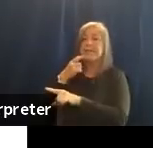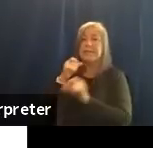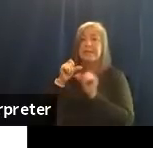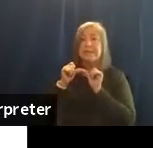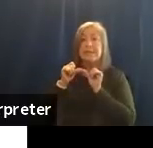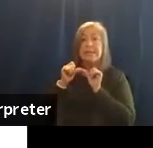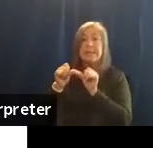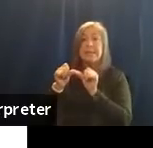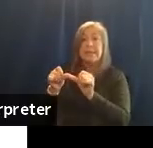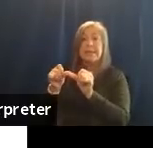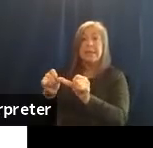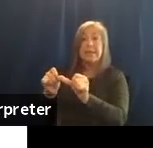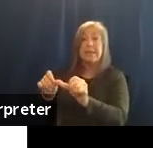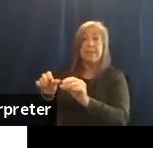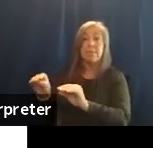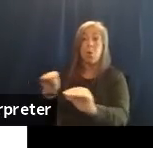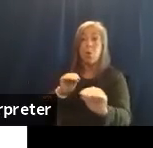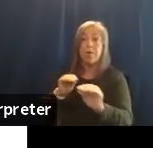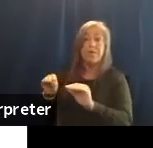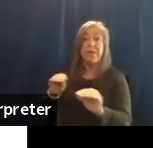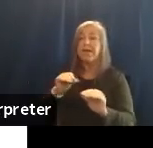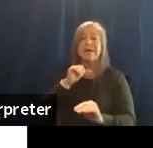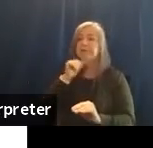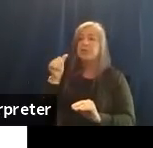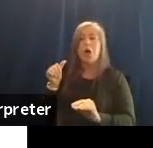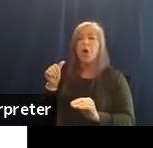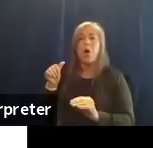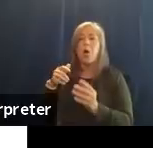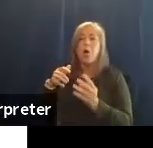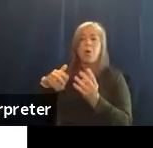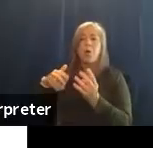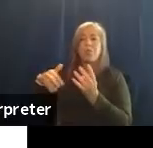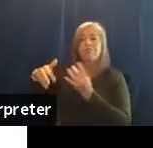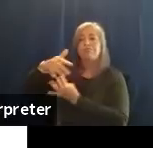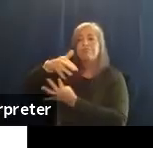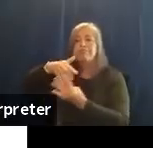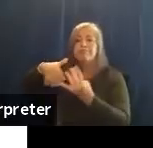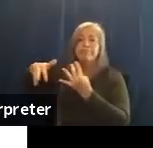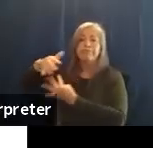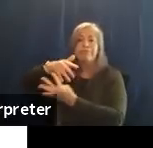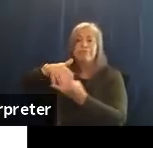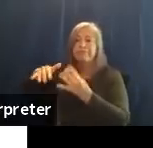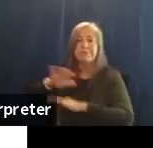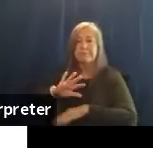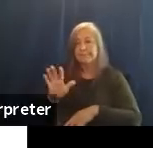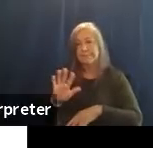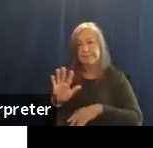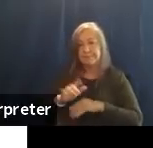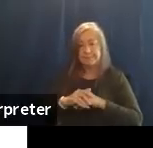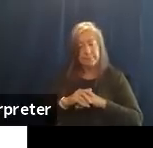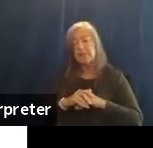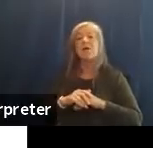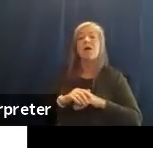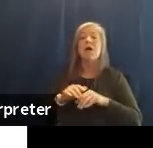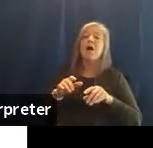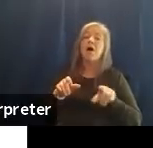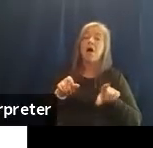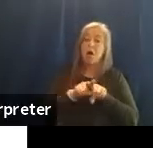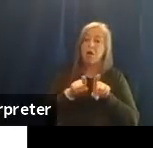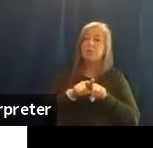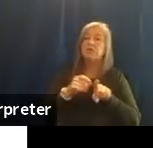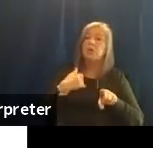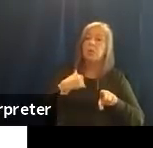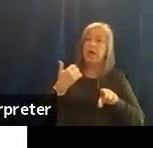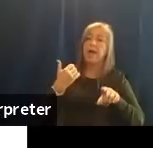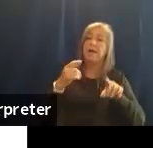social distancing. As you approach the building, there's actually going to be signs at each of the entry points as well, which starts to reinforce this,